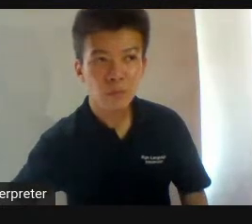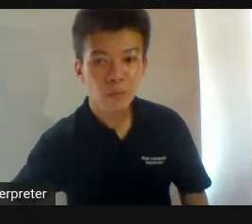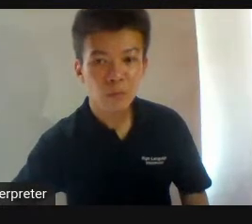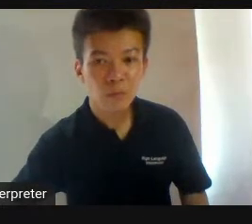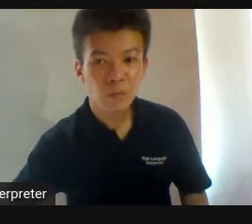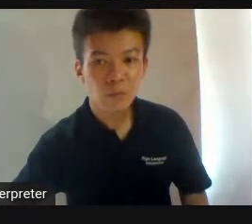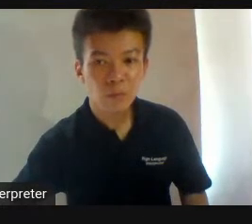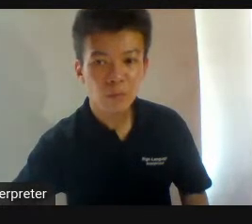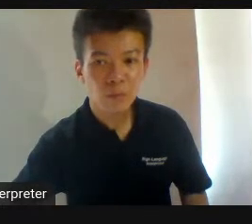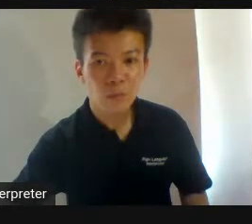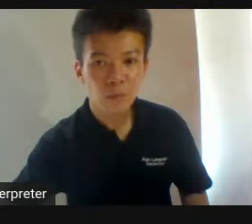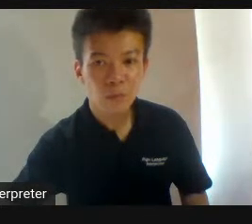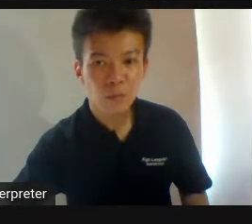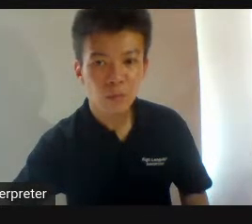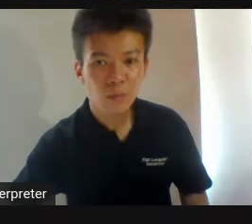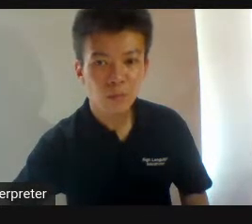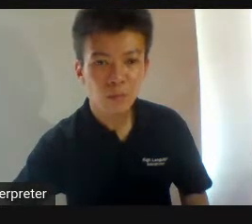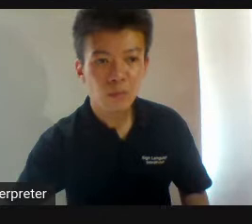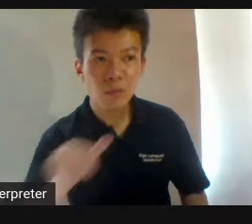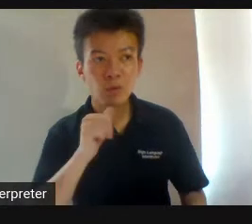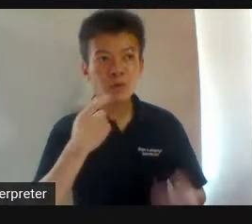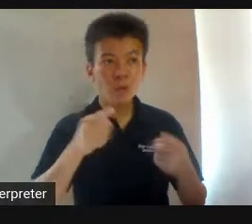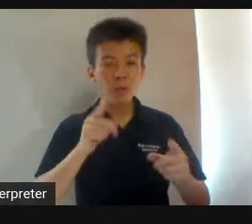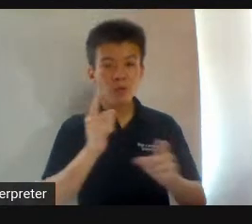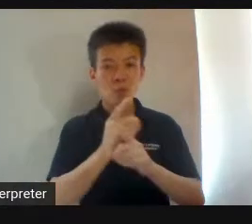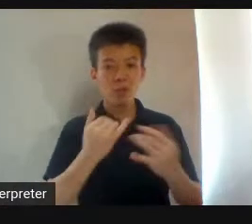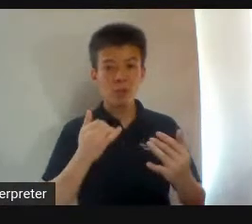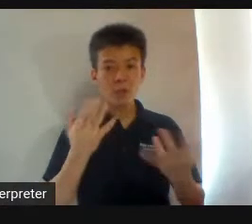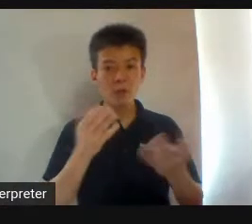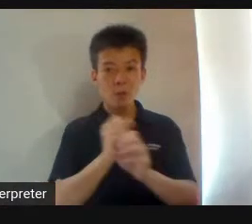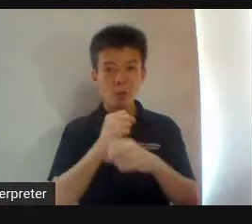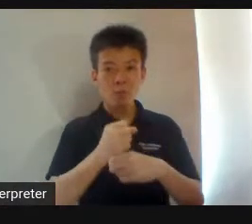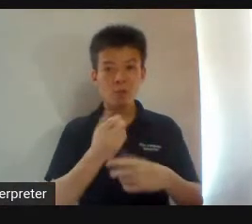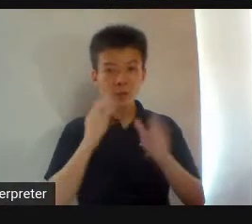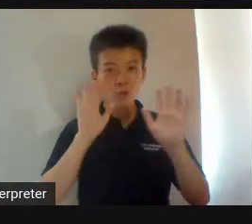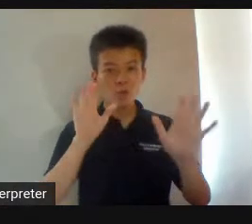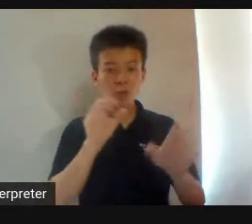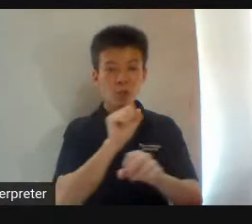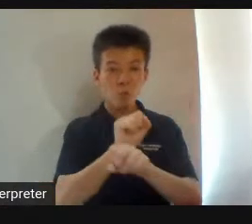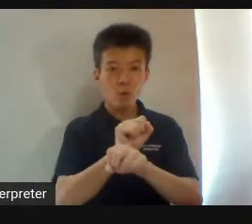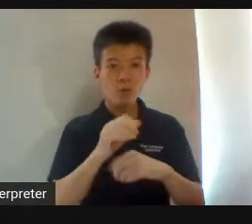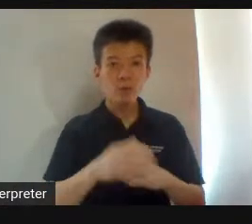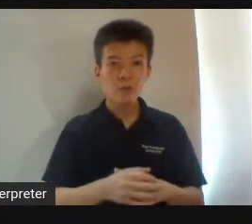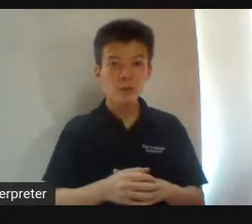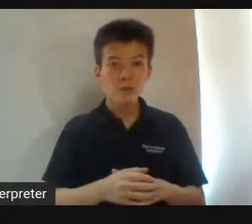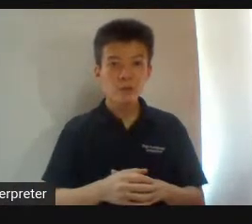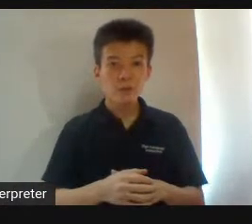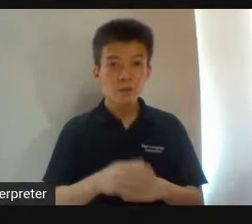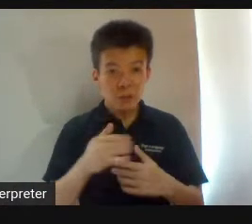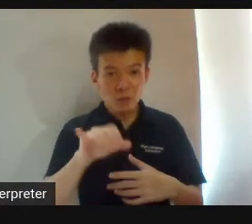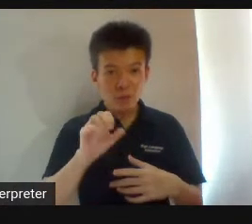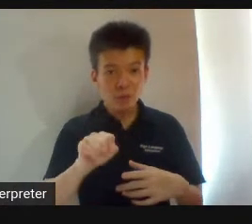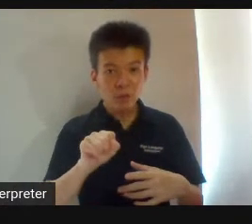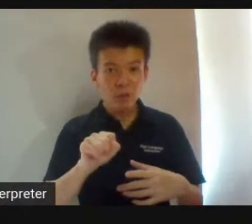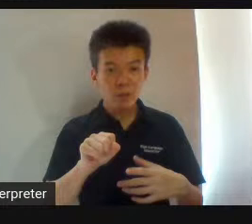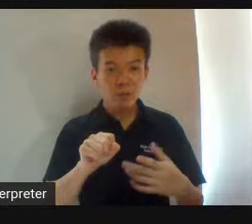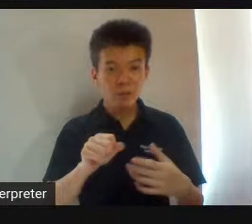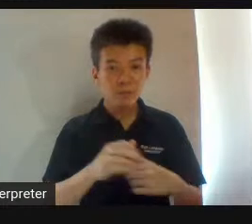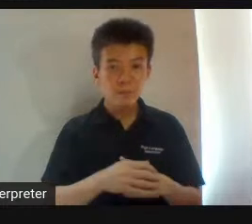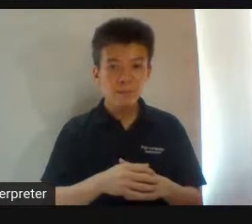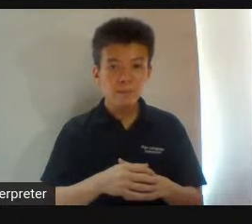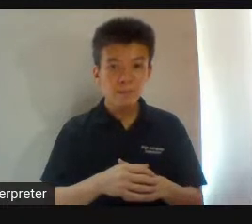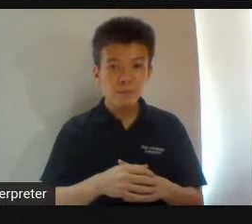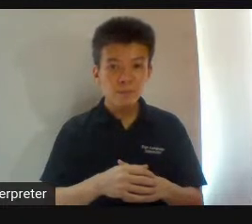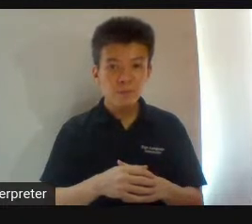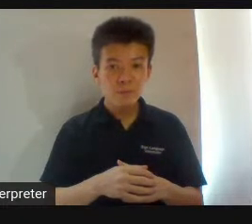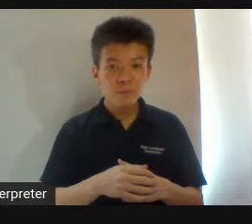always, that's not going to happen right now. How do we keep making great work, making great engagement that can still be that big warm hug,